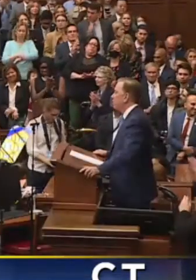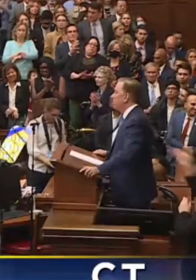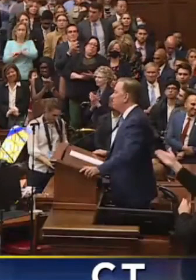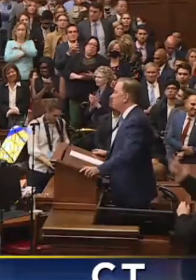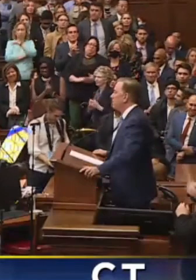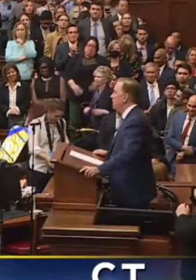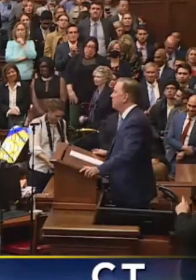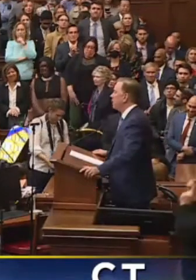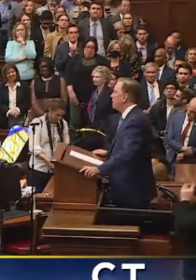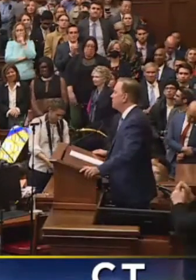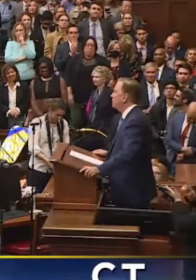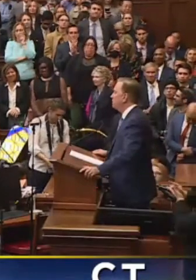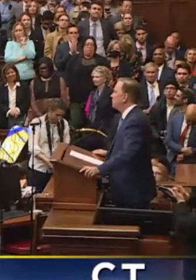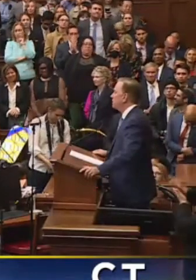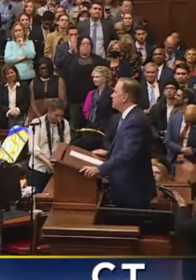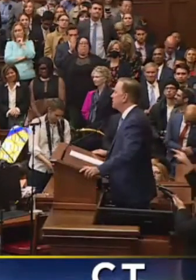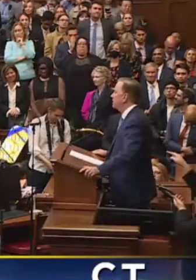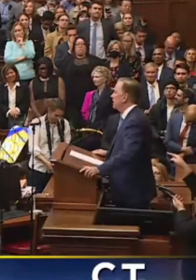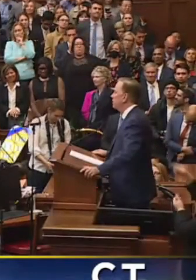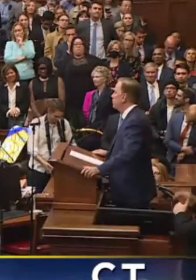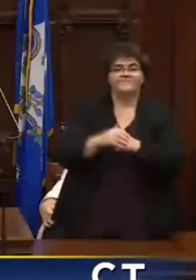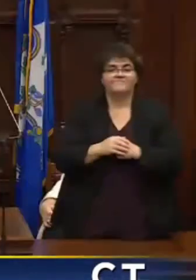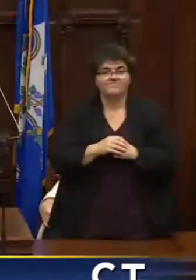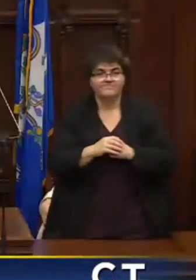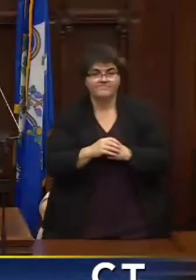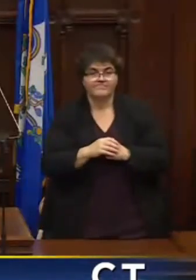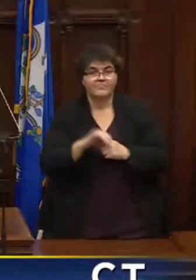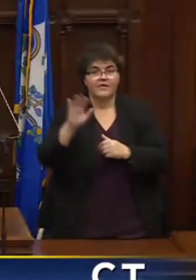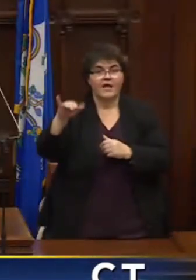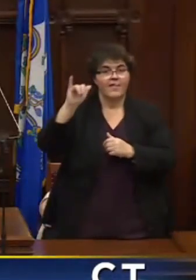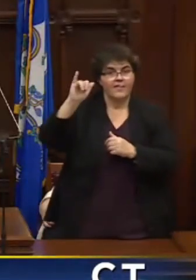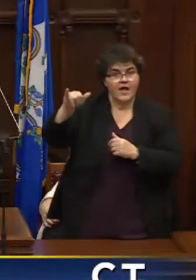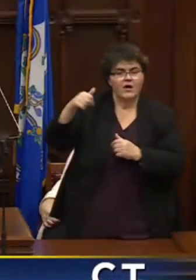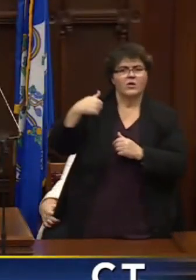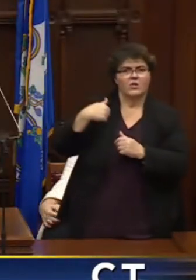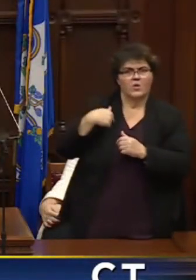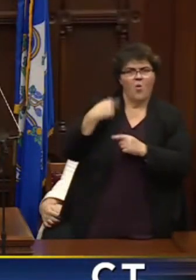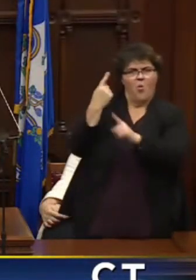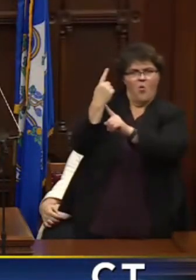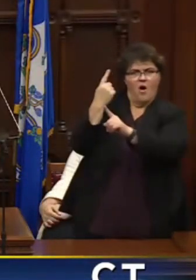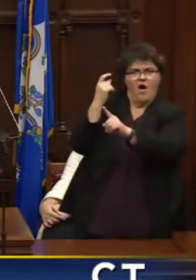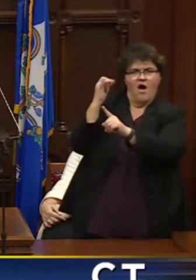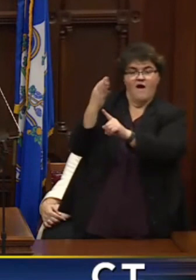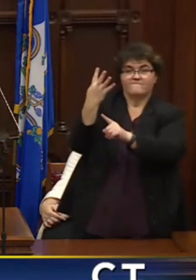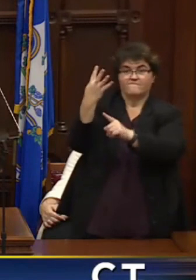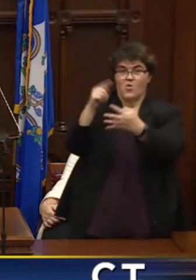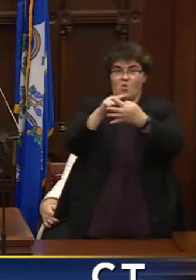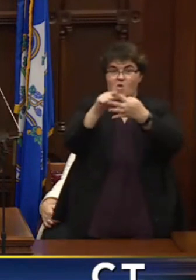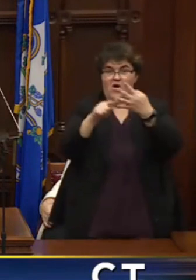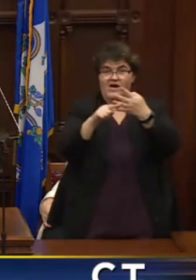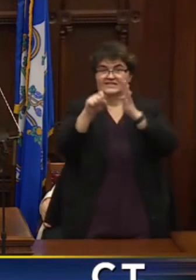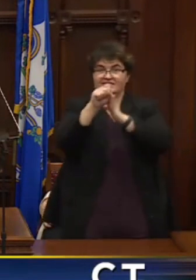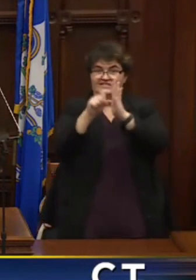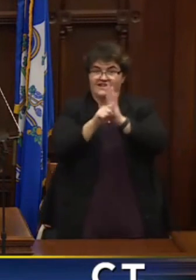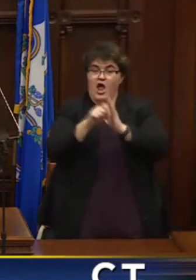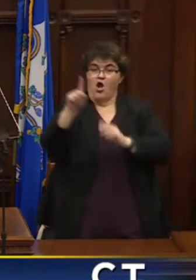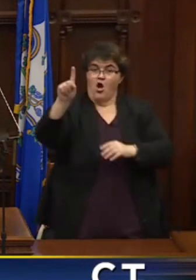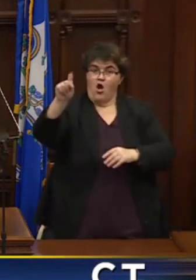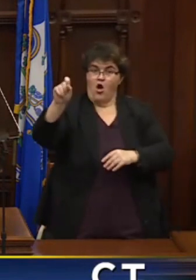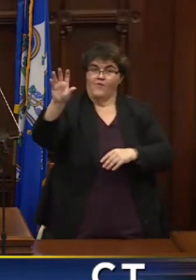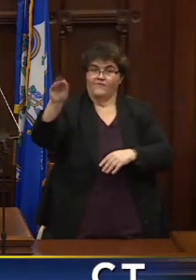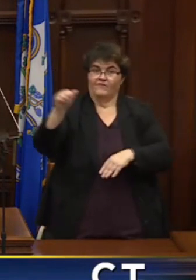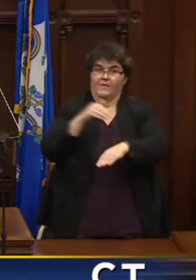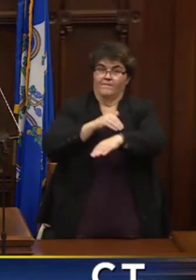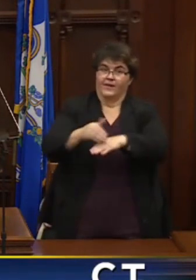They awarded big grants to 4 states. Connecticut, one of the 4 states, a $158 million grant to Connecticut to rebuild the